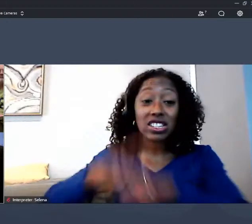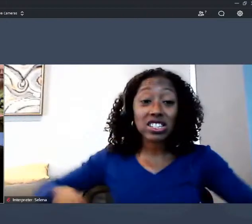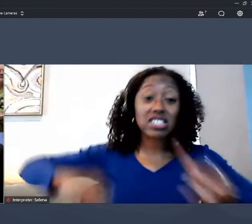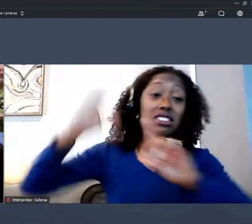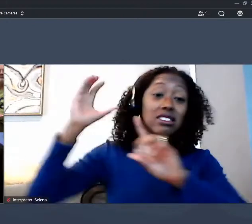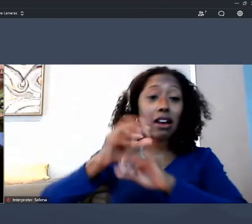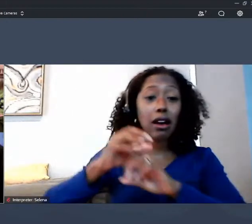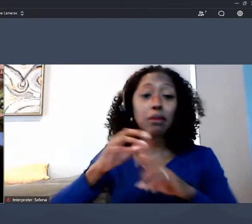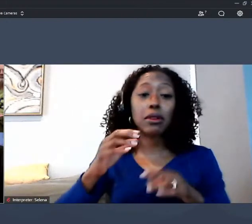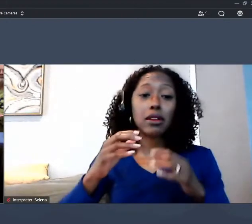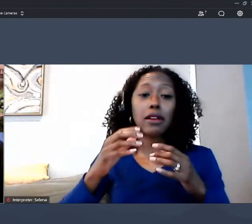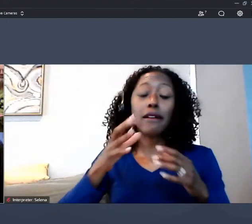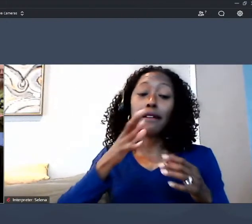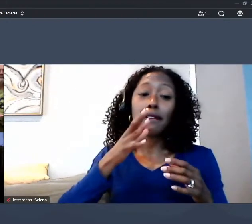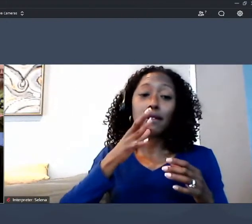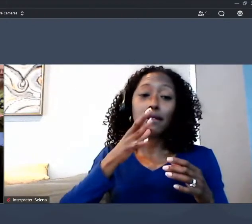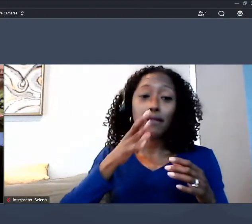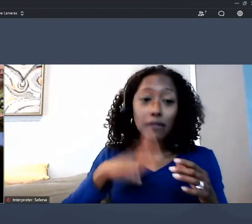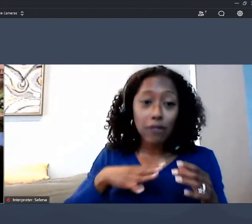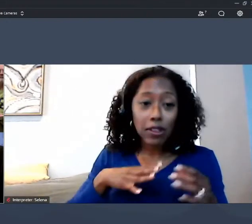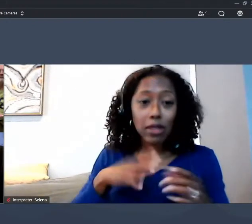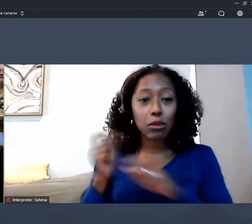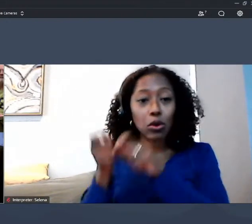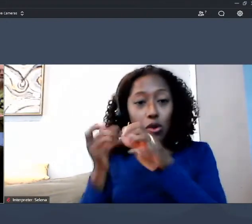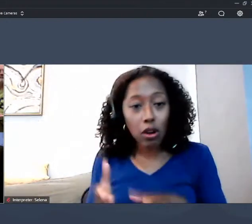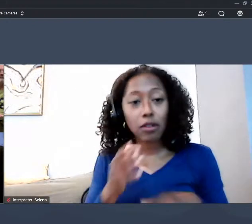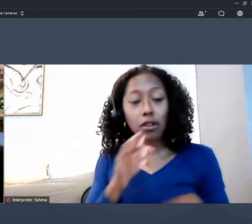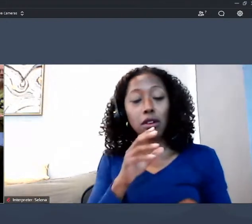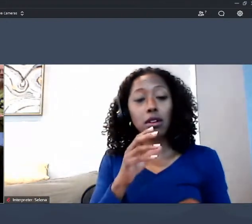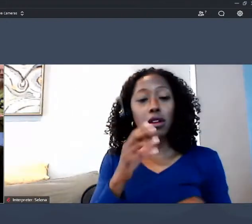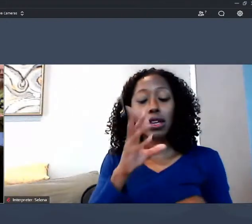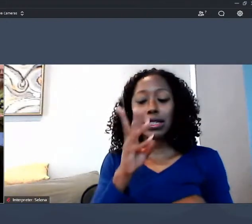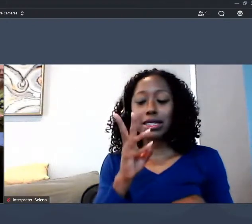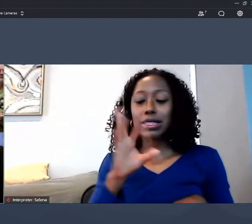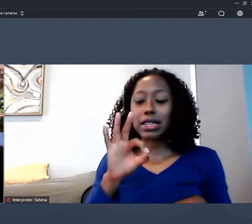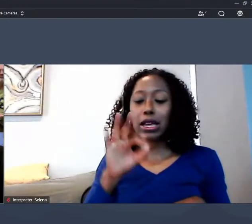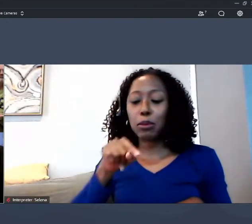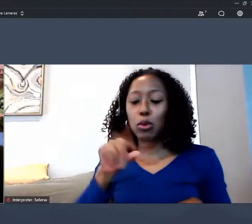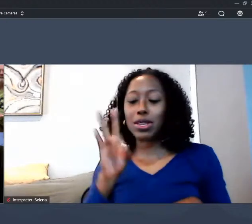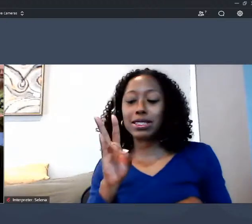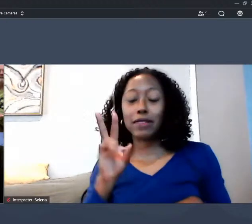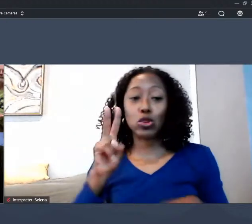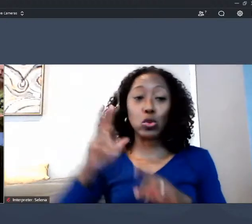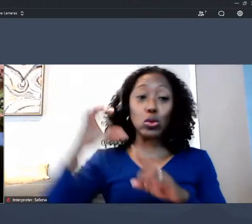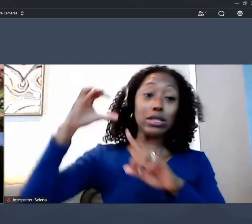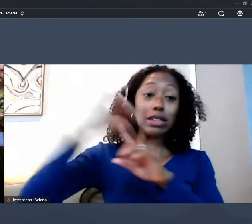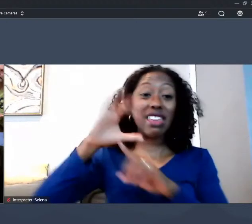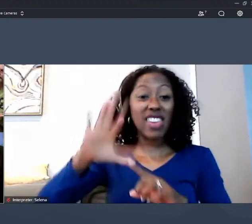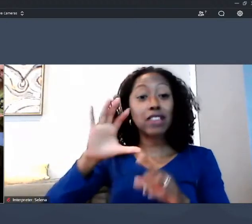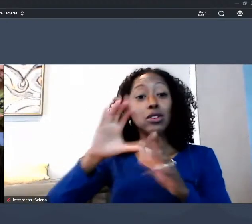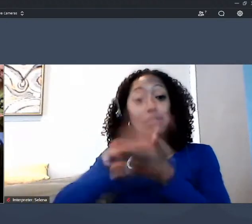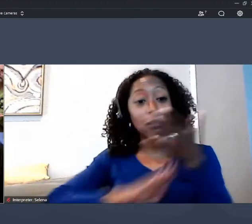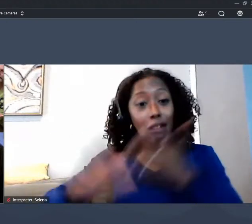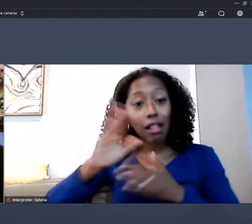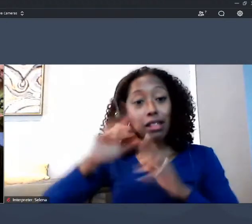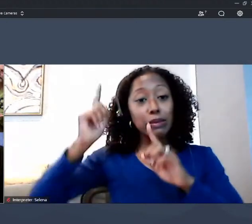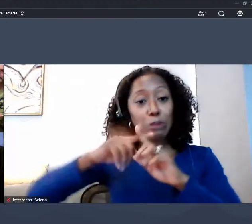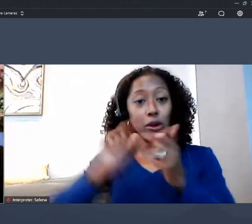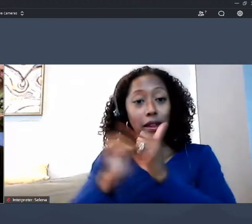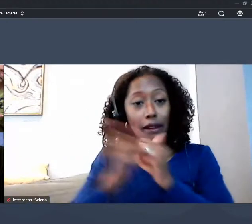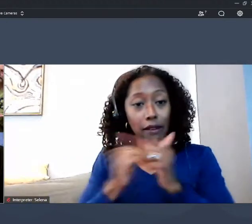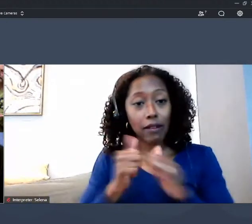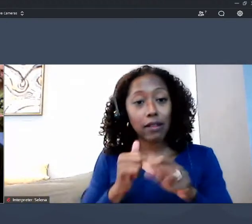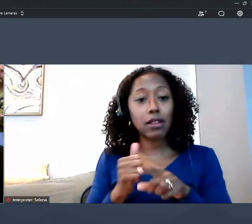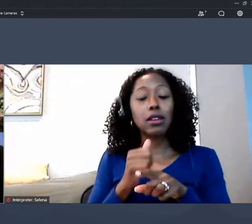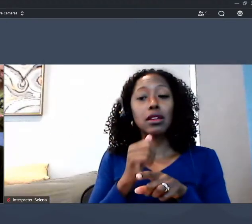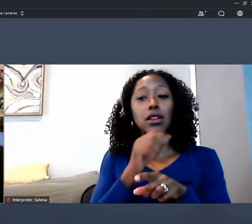Heck set a new NCAA scoring record of 69.72 as her college scoring average. She is the Annika Award winner,